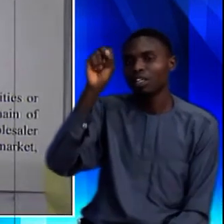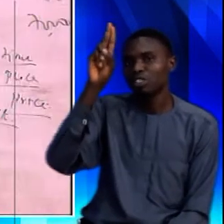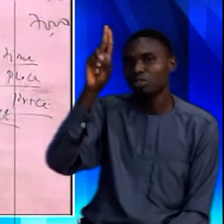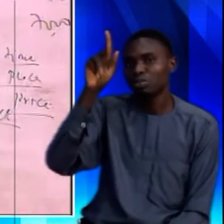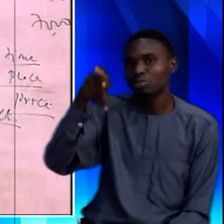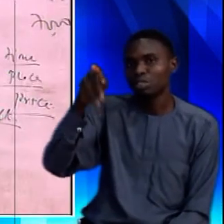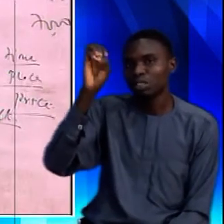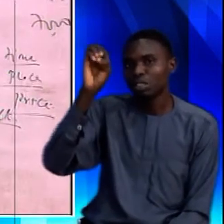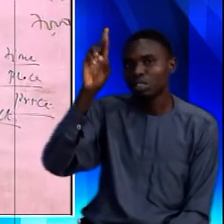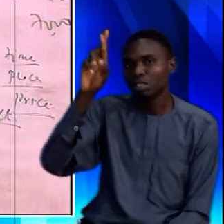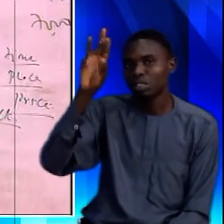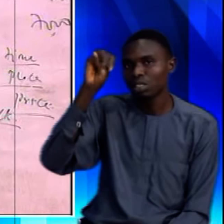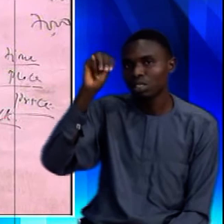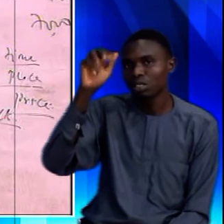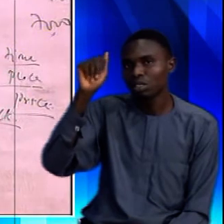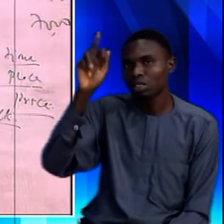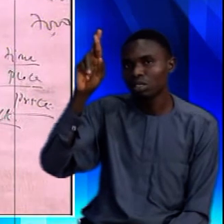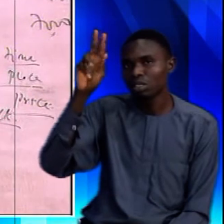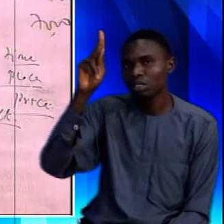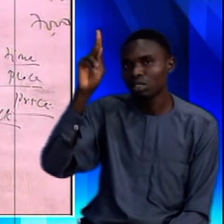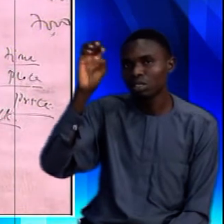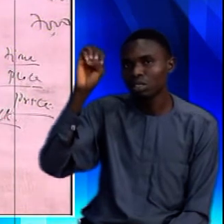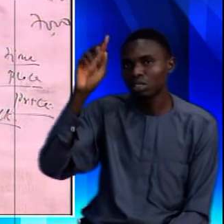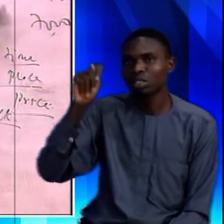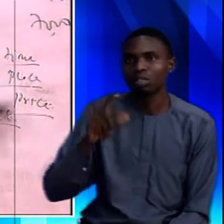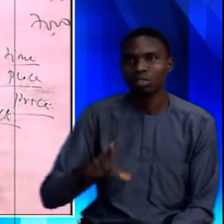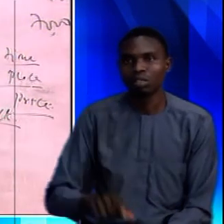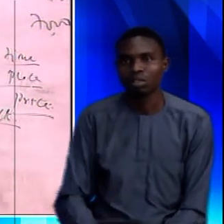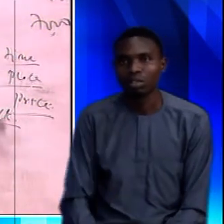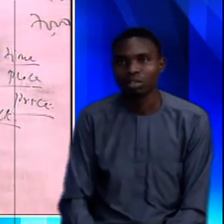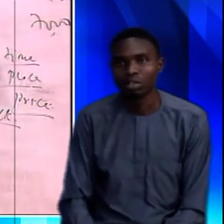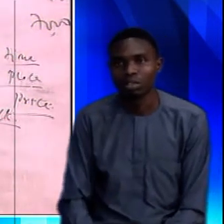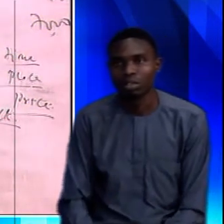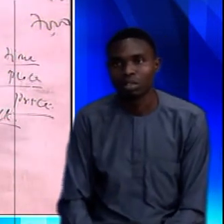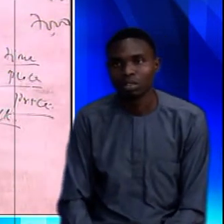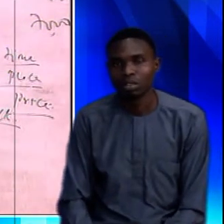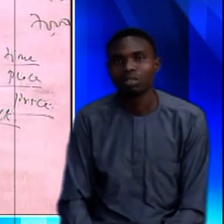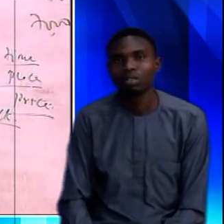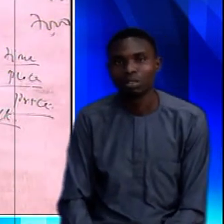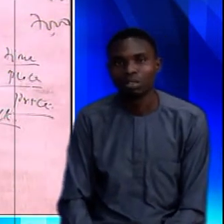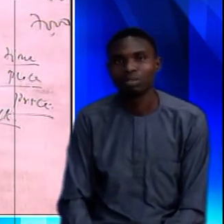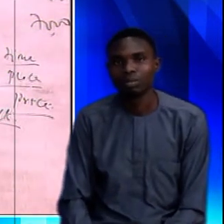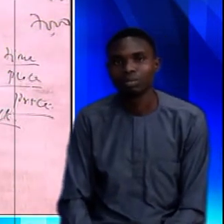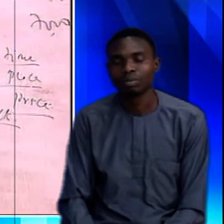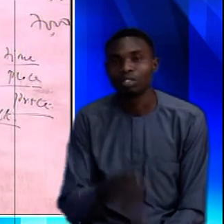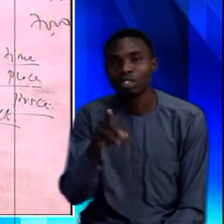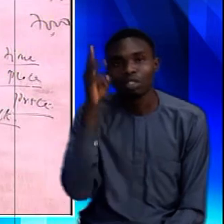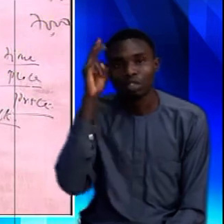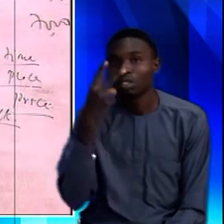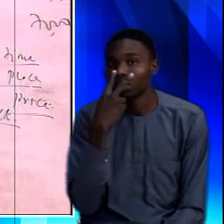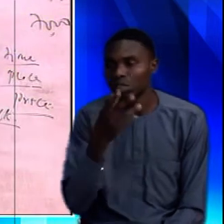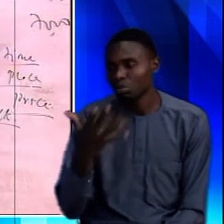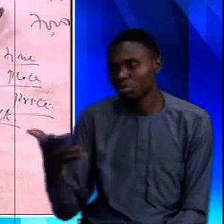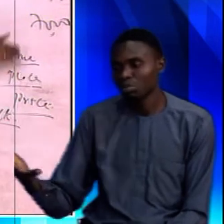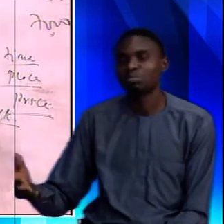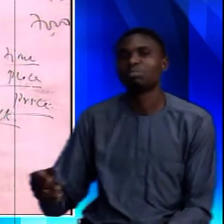so many supermarkets in Birnin Kebbi. When you get there, you see items or products displayed. When you see them displayed, some of